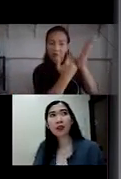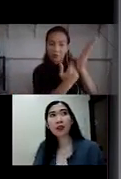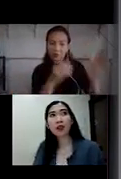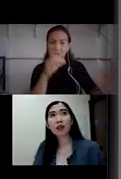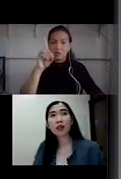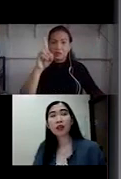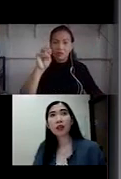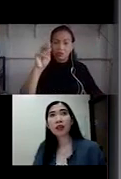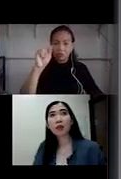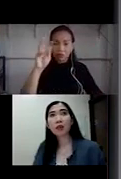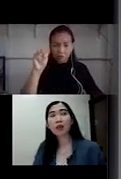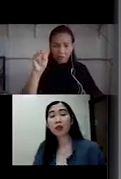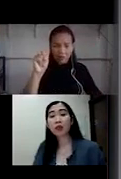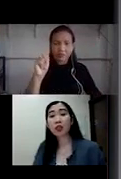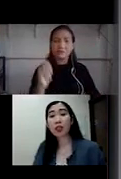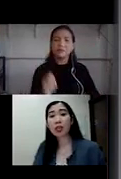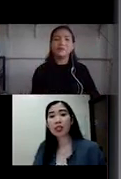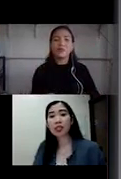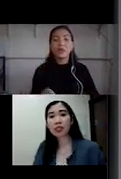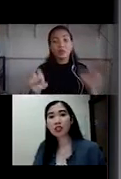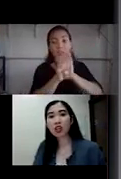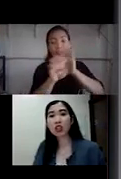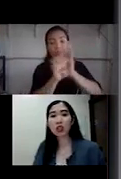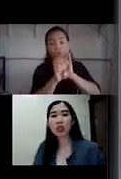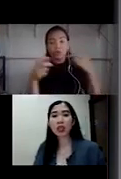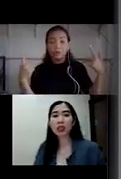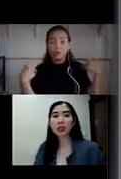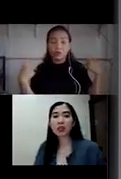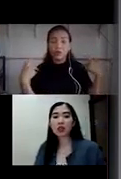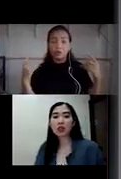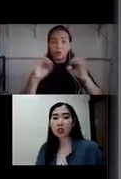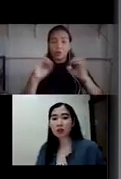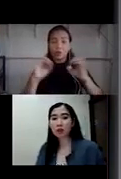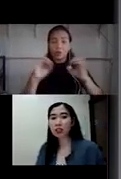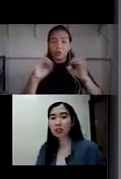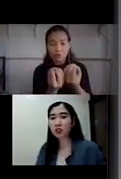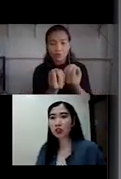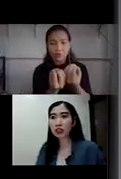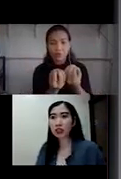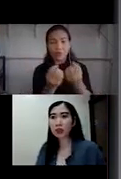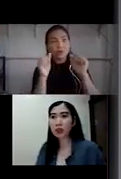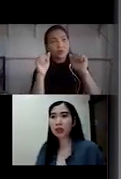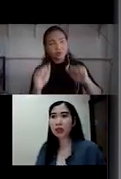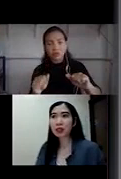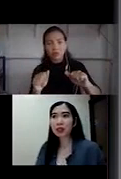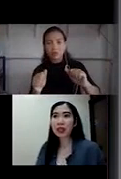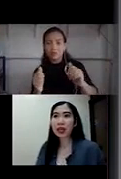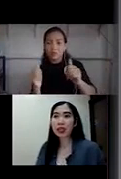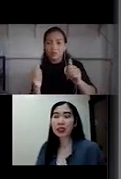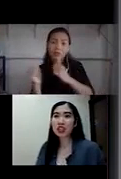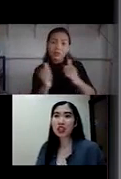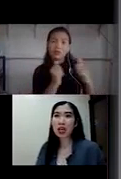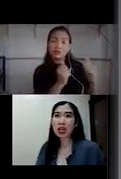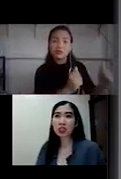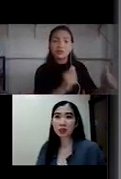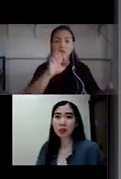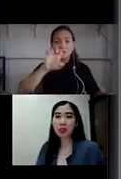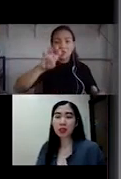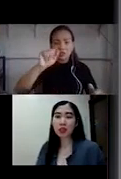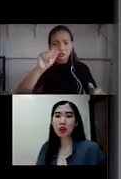in the on organization, you can customize your email na hindi siya